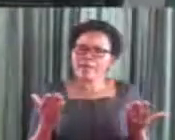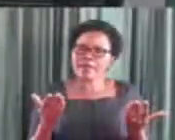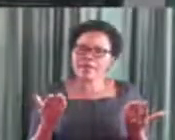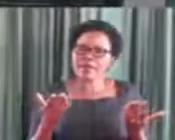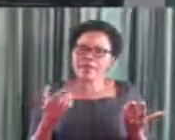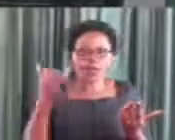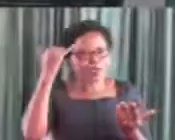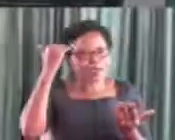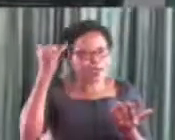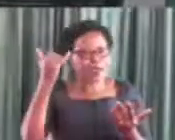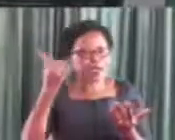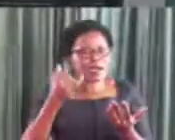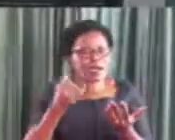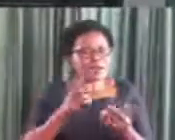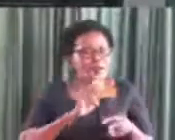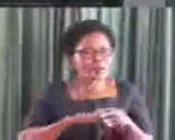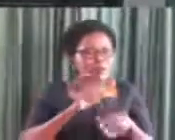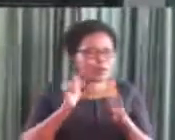clue?